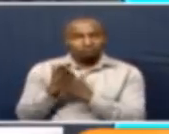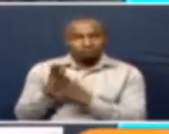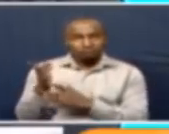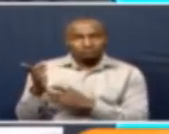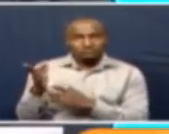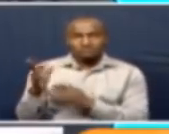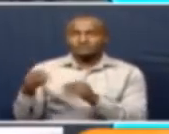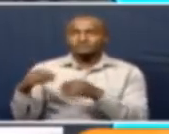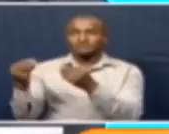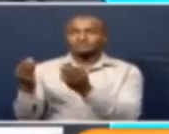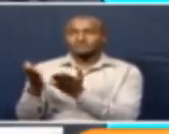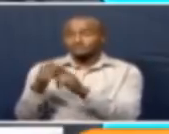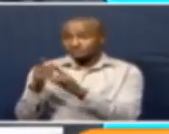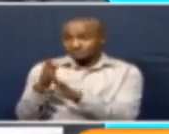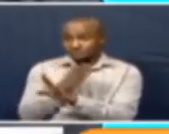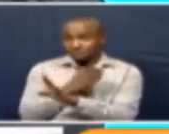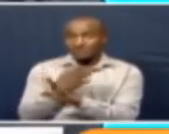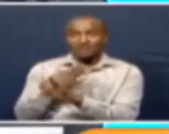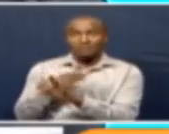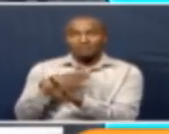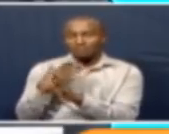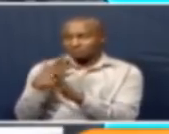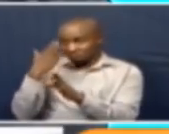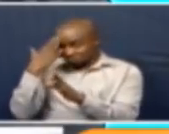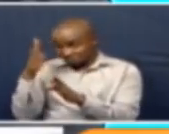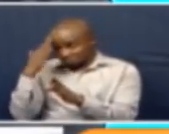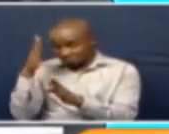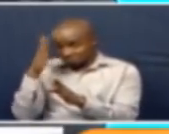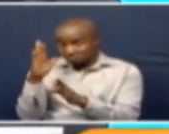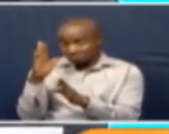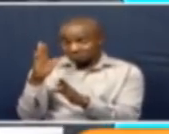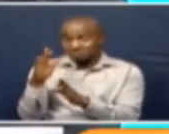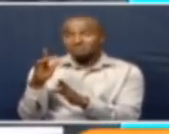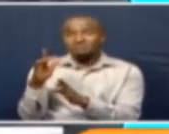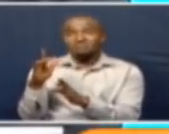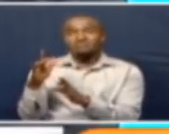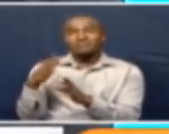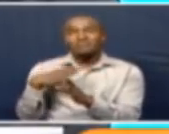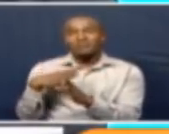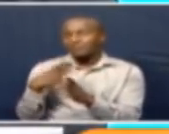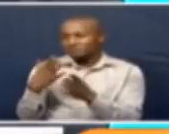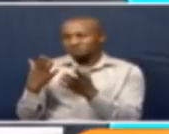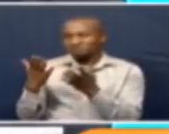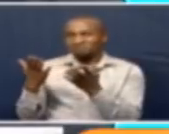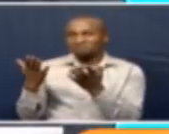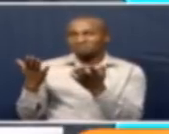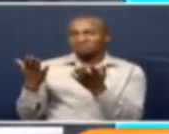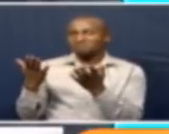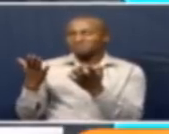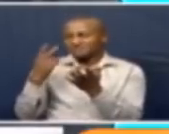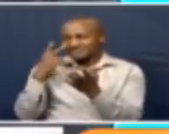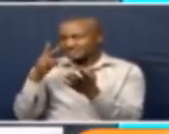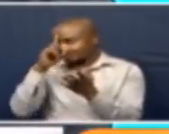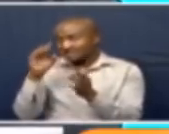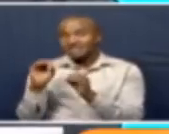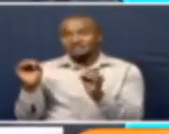my services. But before people are sensitized and know that modeling is actually a career, people actually do modeling, then people don't take it seriously. So